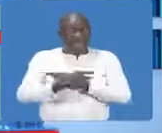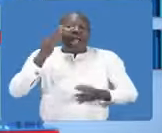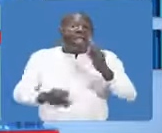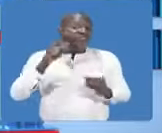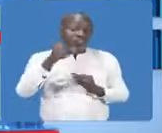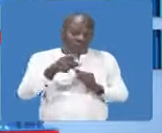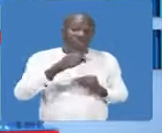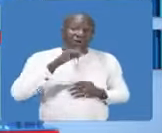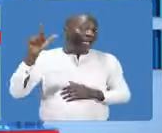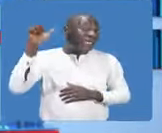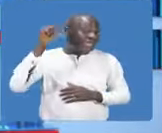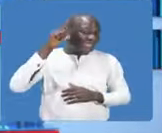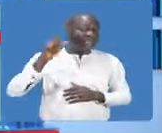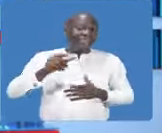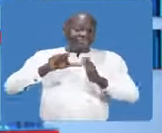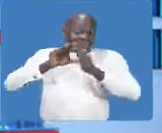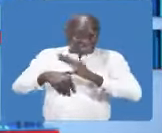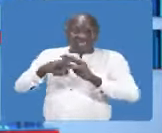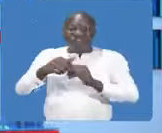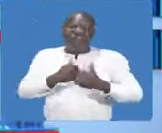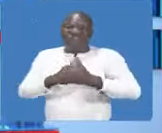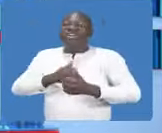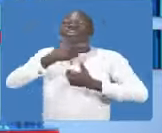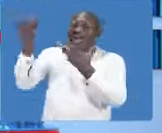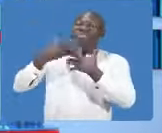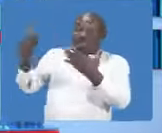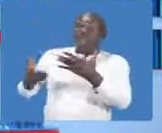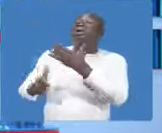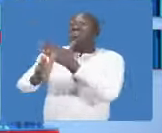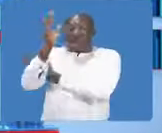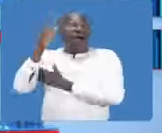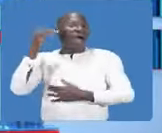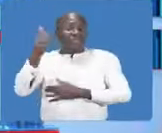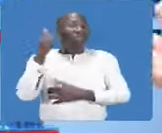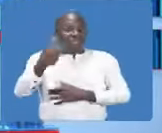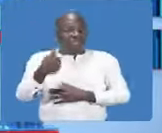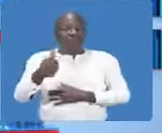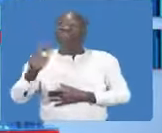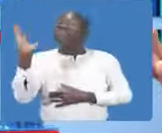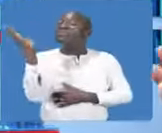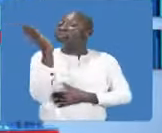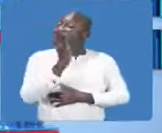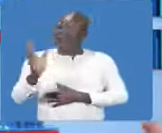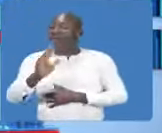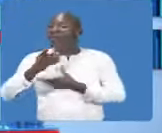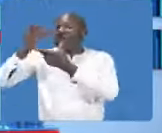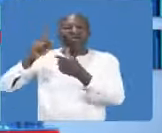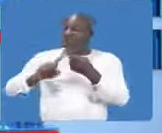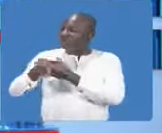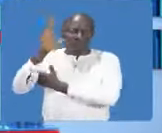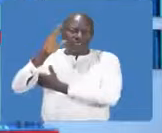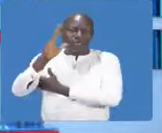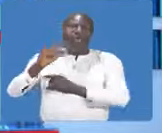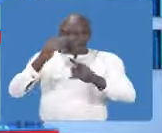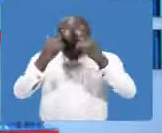sa wantie na didi di wasofo na chi ye dede ye dede ye dede a ensam na keke ni nyina no enko ba bia enye mpaibo